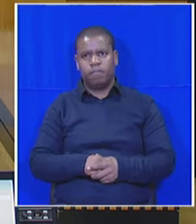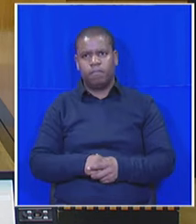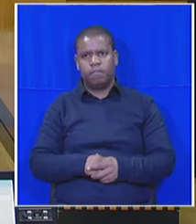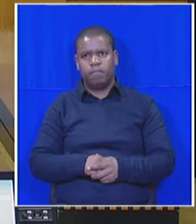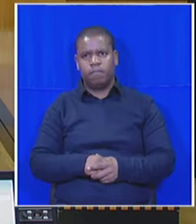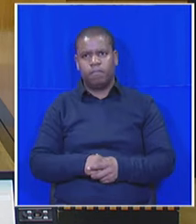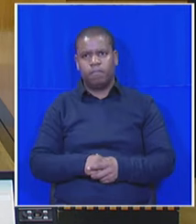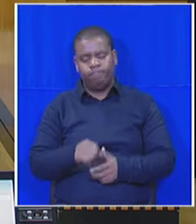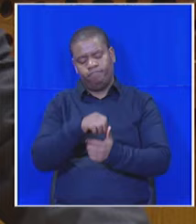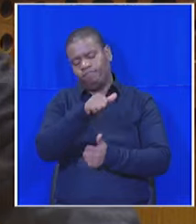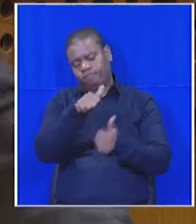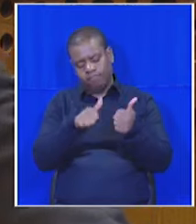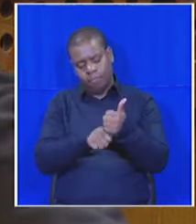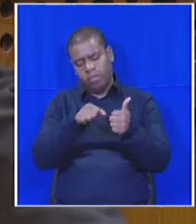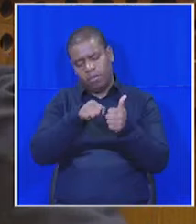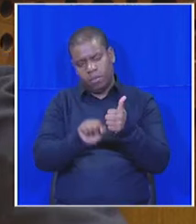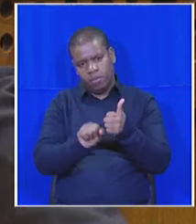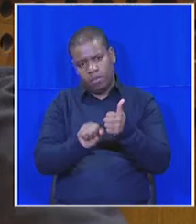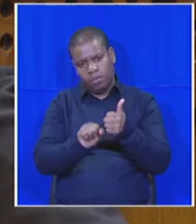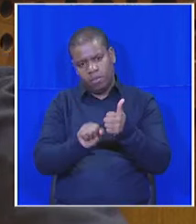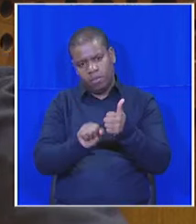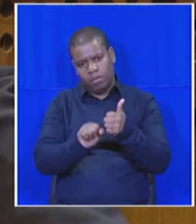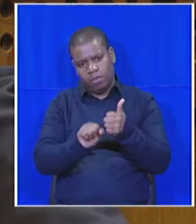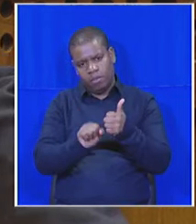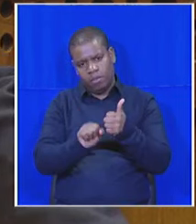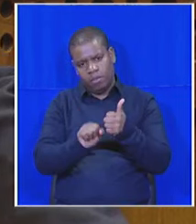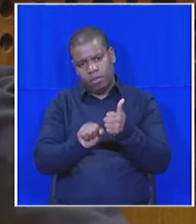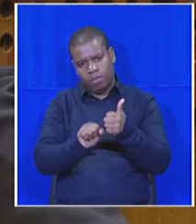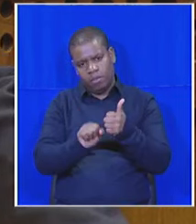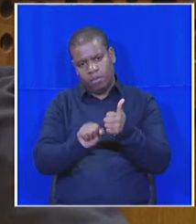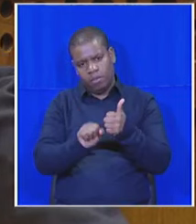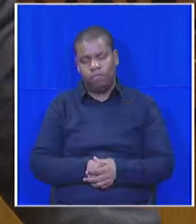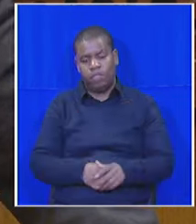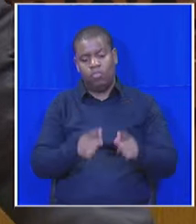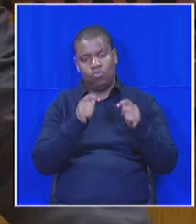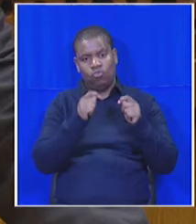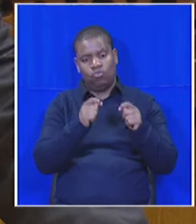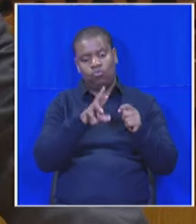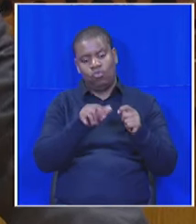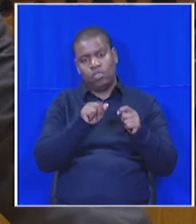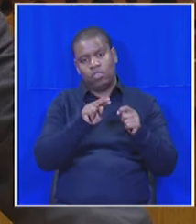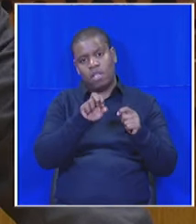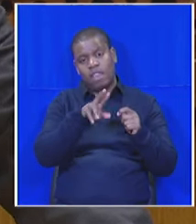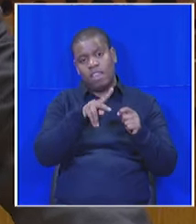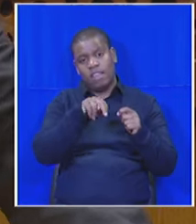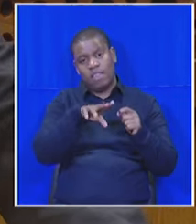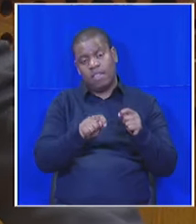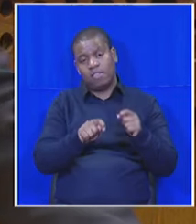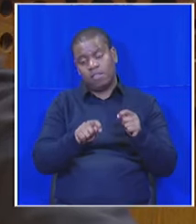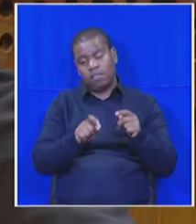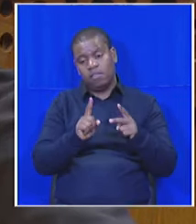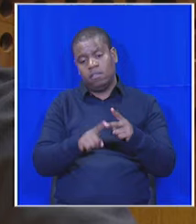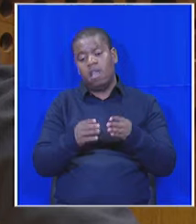Agbare voorsitter, die Transnet Hof uitspraak vandag is weer eens 'n